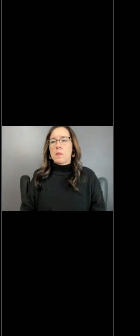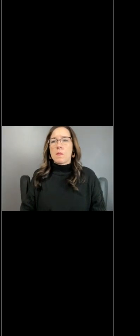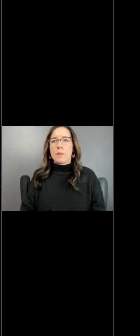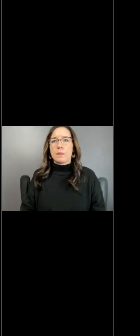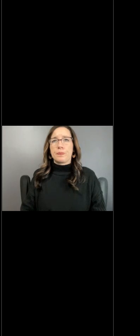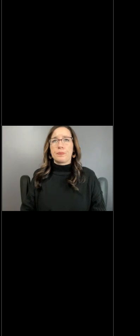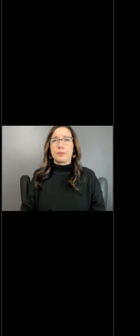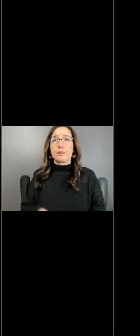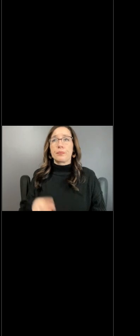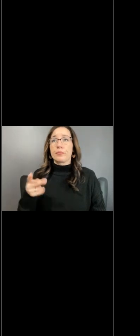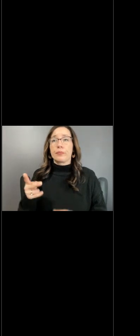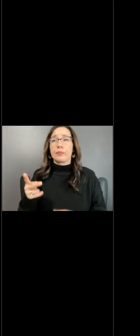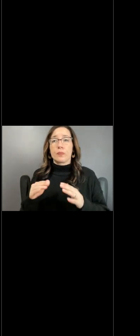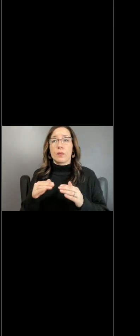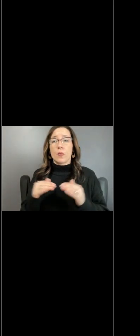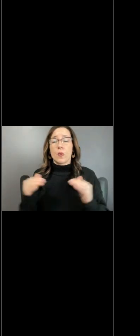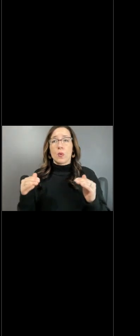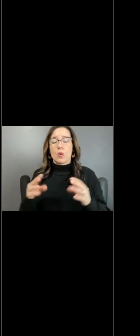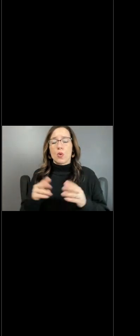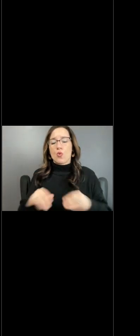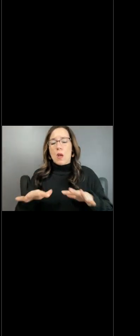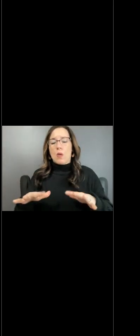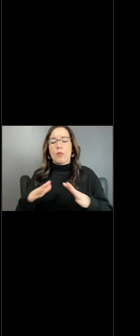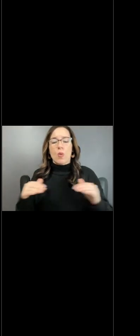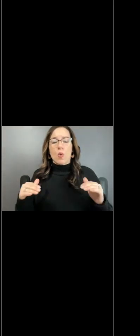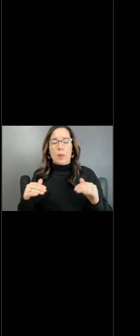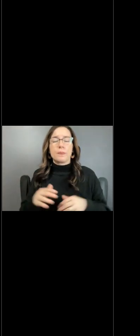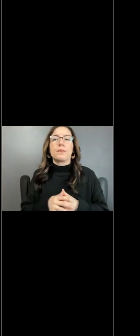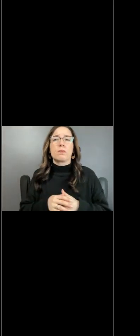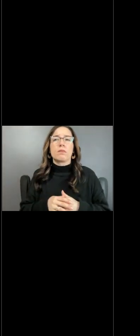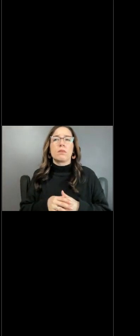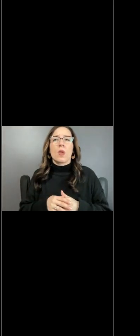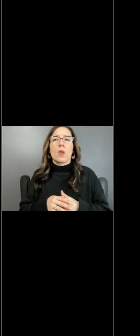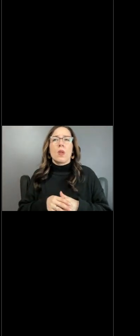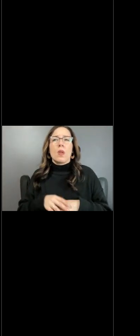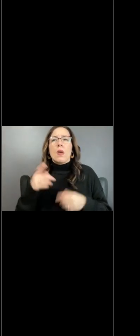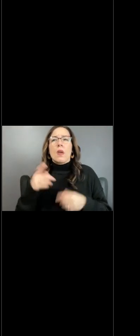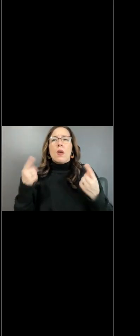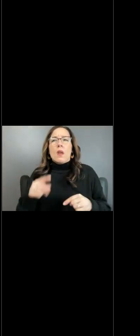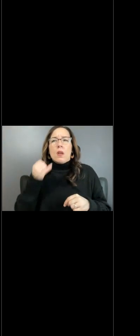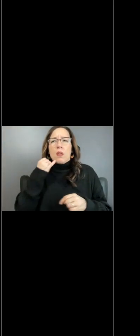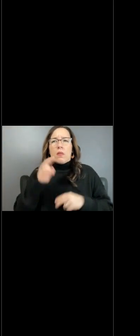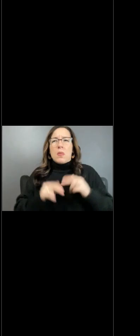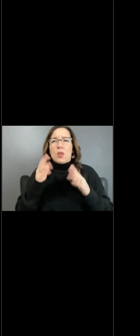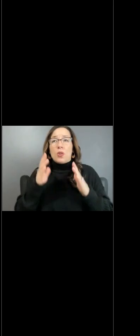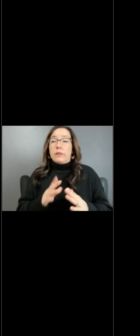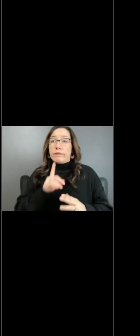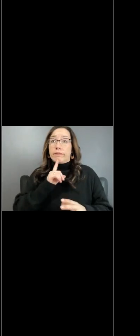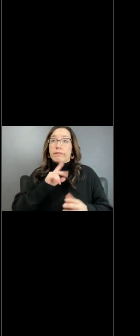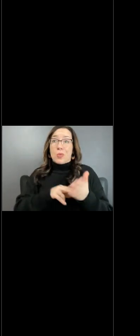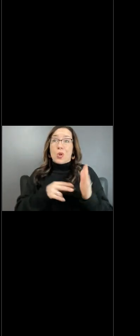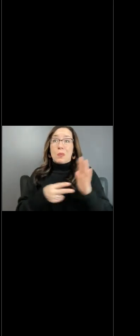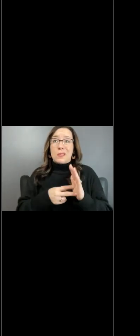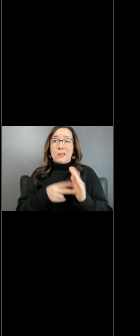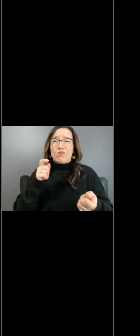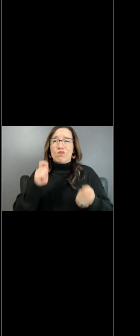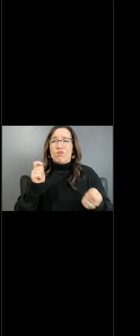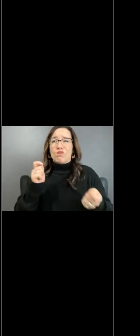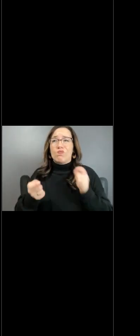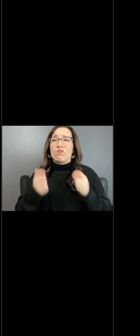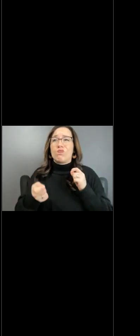Second, ground floors. The question: what happens if a builder deliberately manipulates